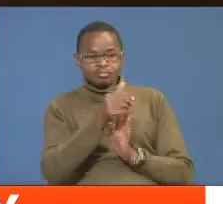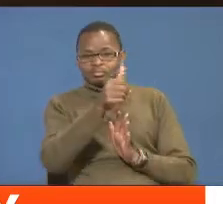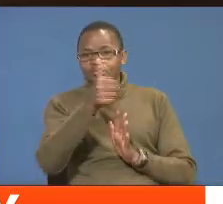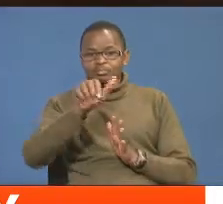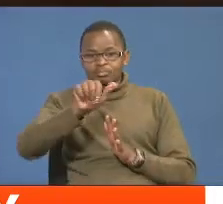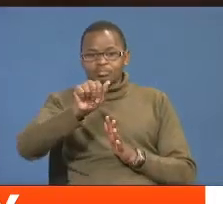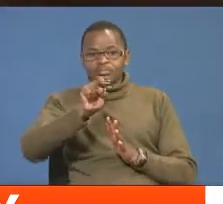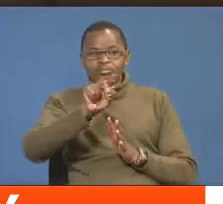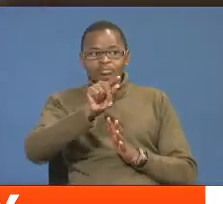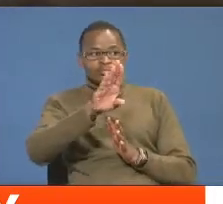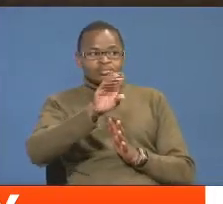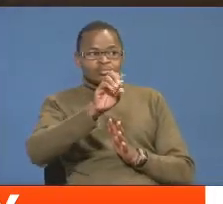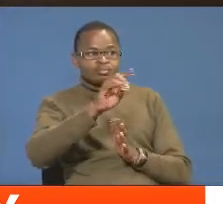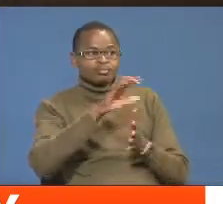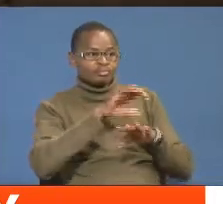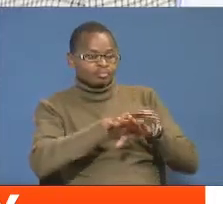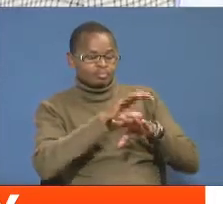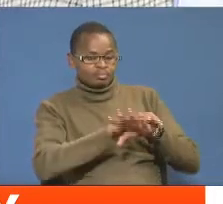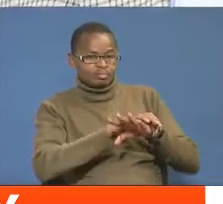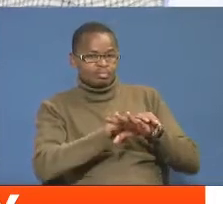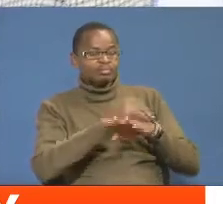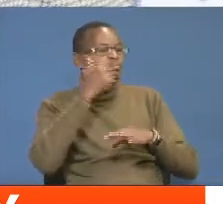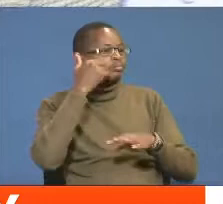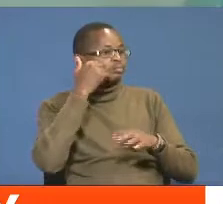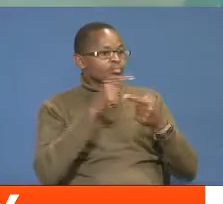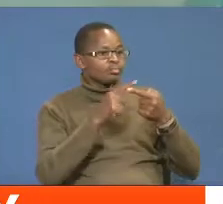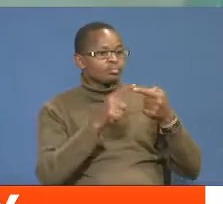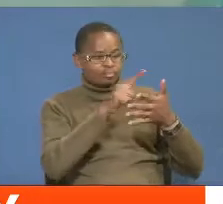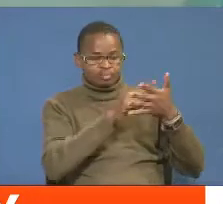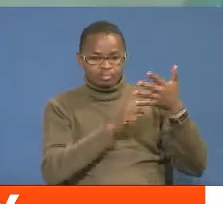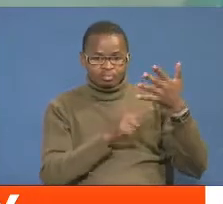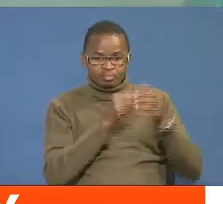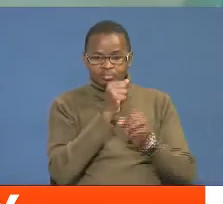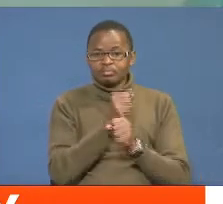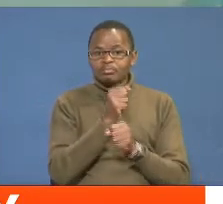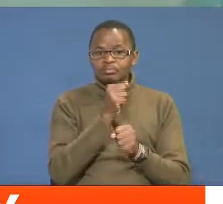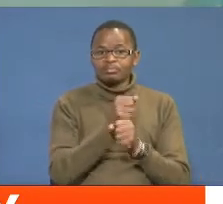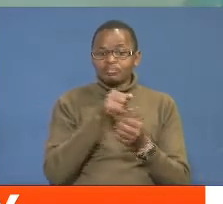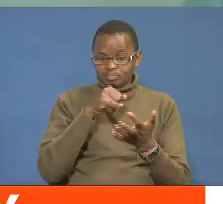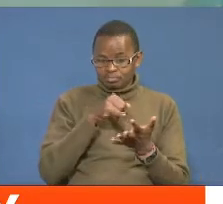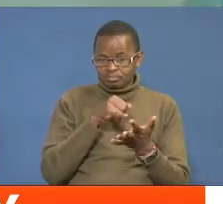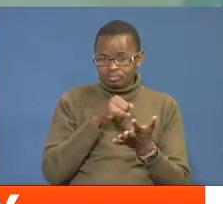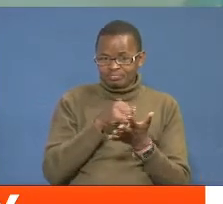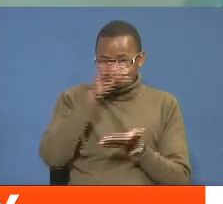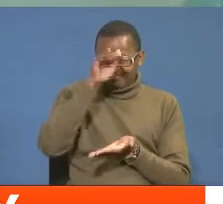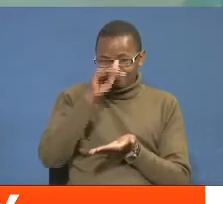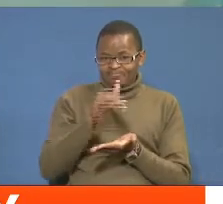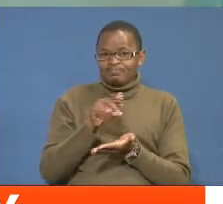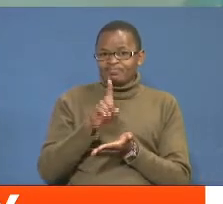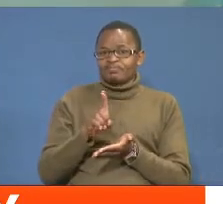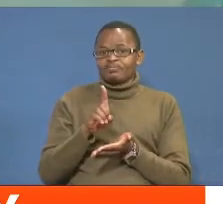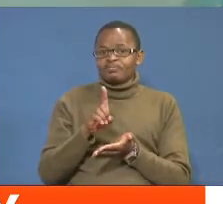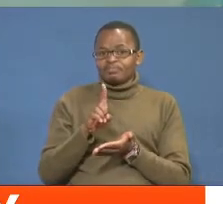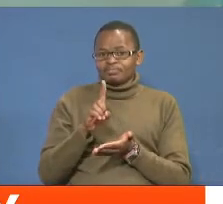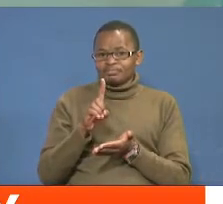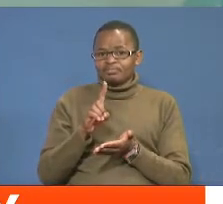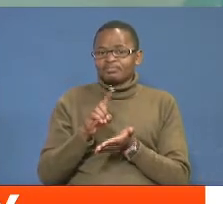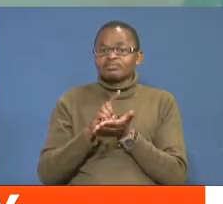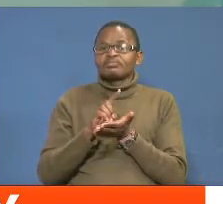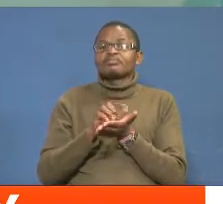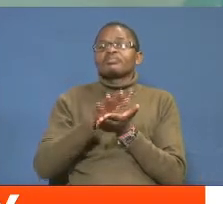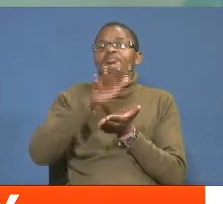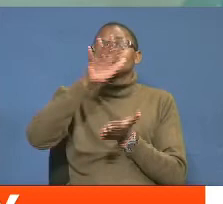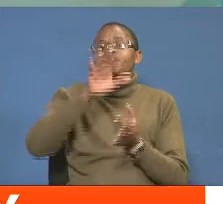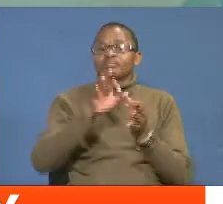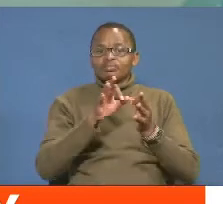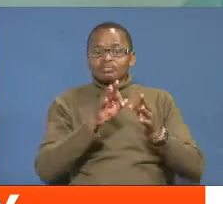antibodies, it's possible that somebody will get sick. But the, what the vaccine is doing is that it's limiting the severity of the symptoms. Mm-hmm.